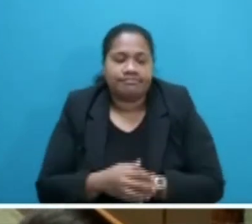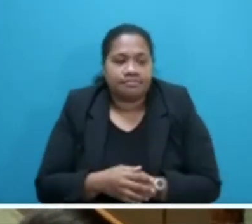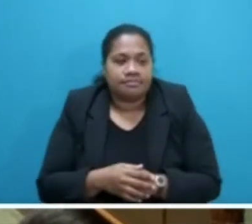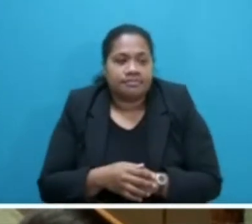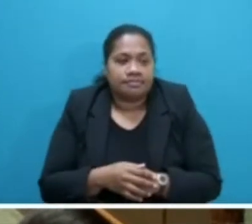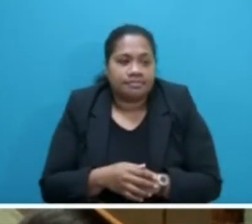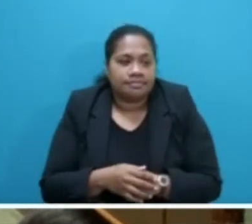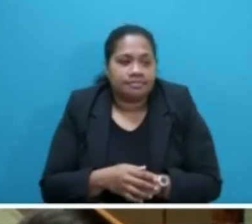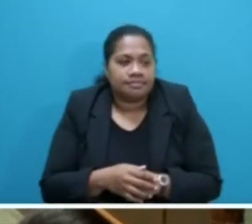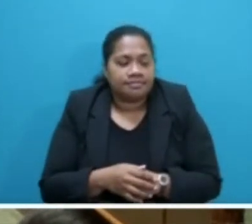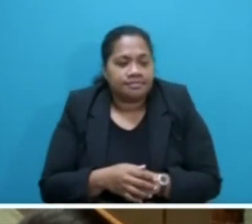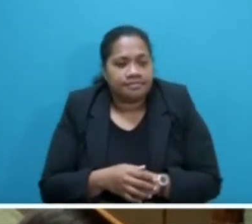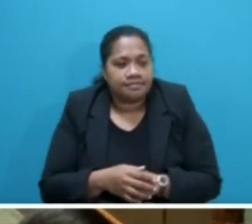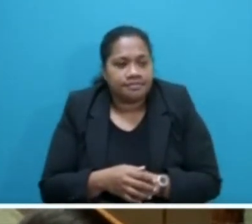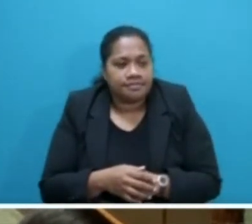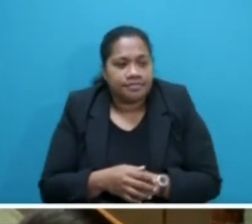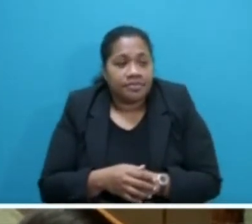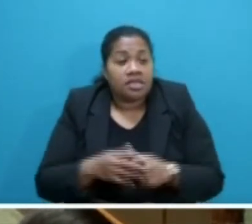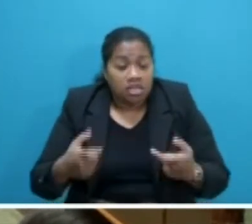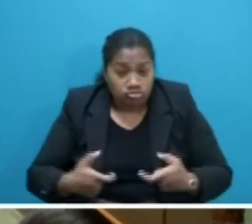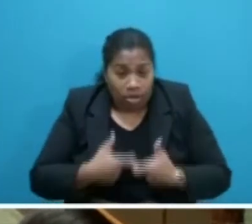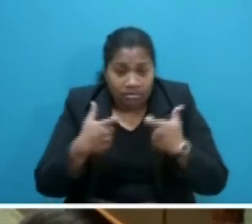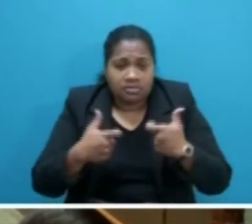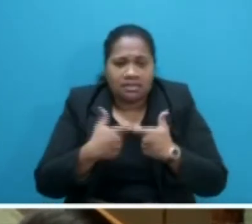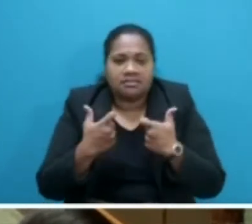rising. These challenges demand